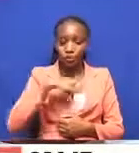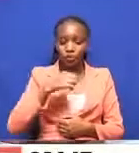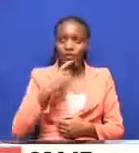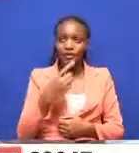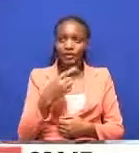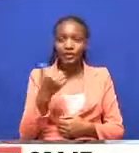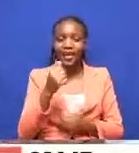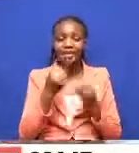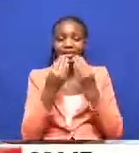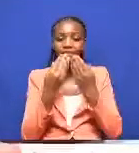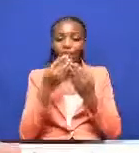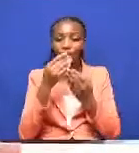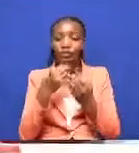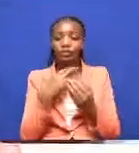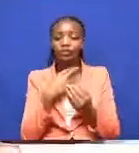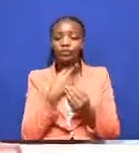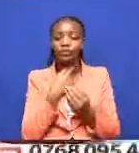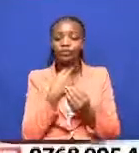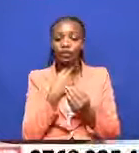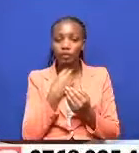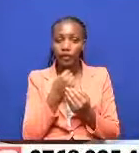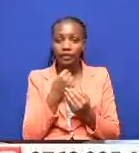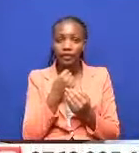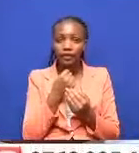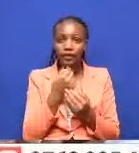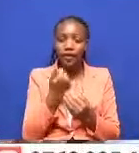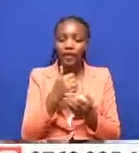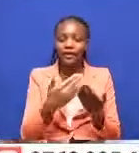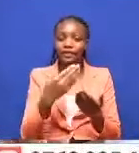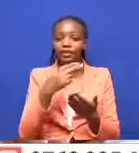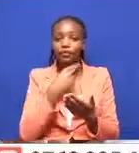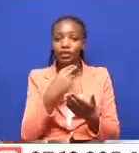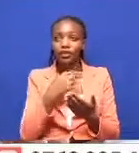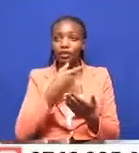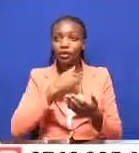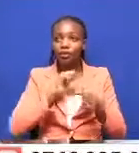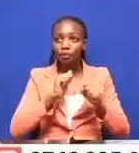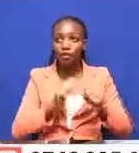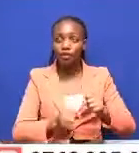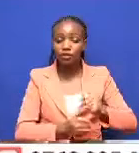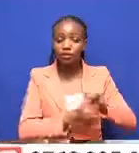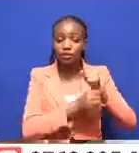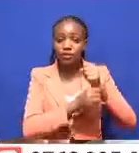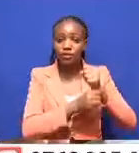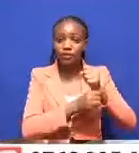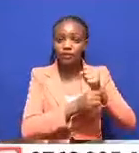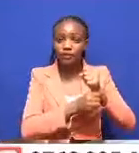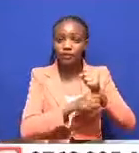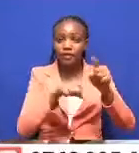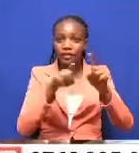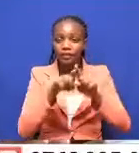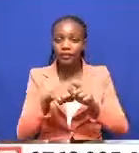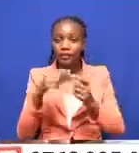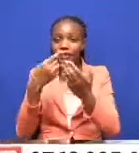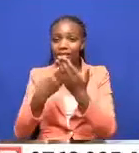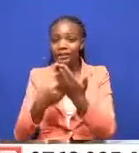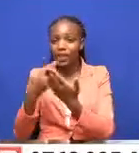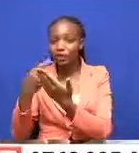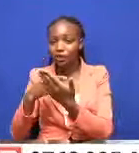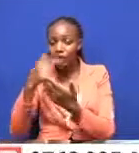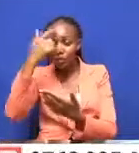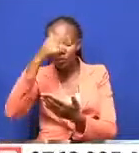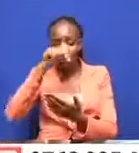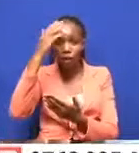any information you require, anything that you require, we will be able to supply any discussion, because we